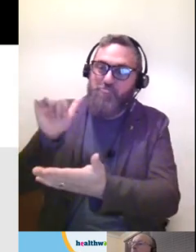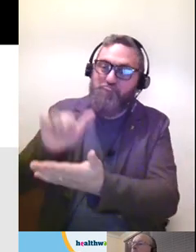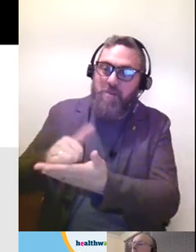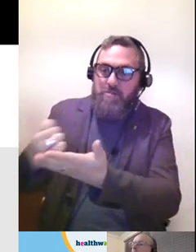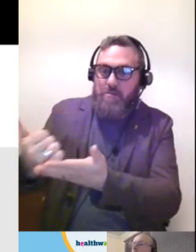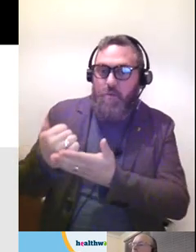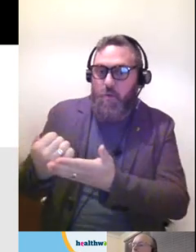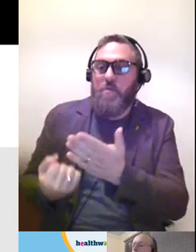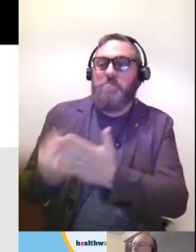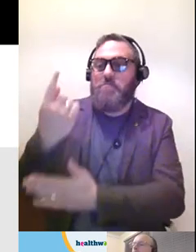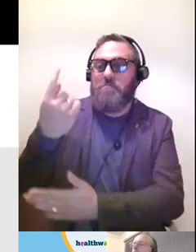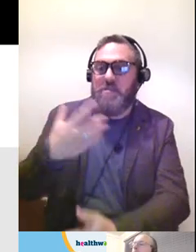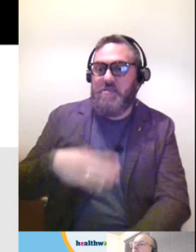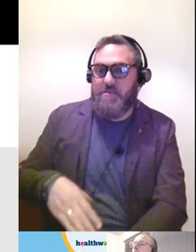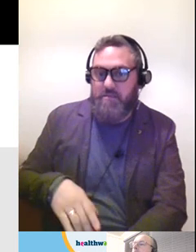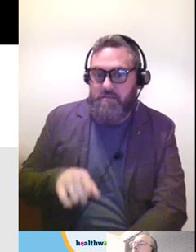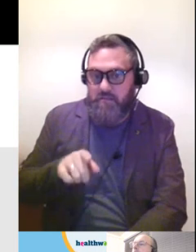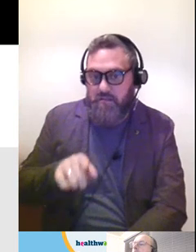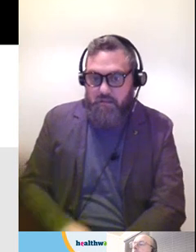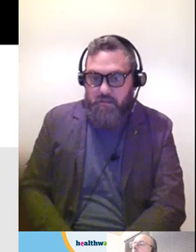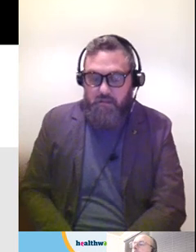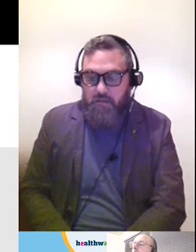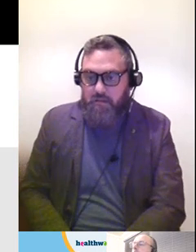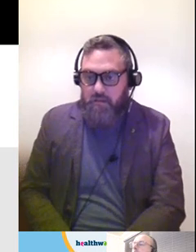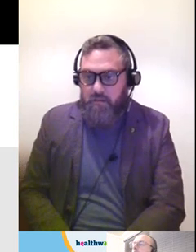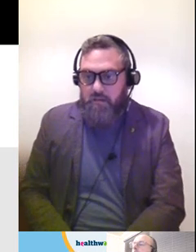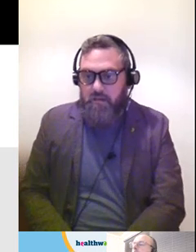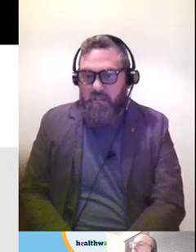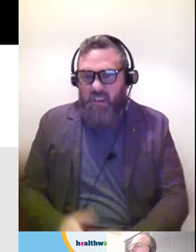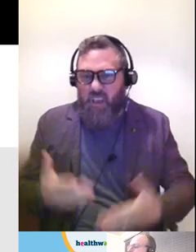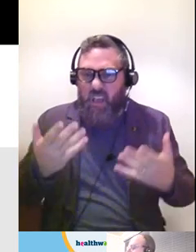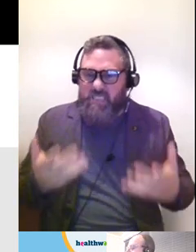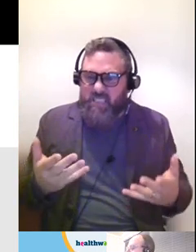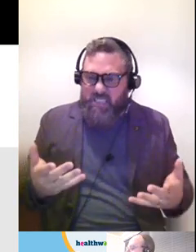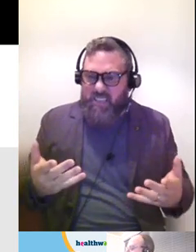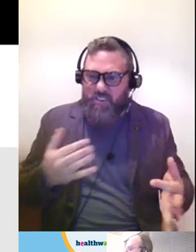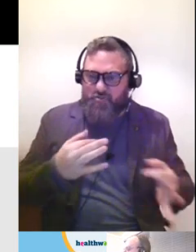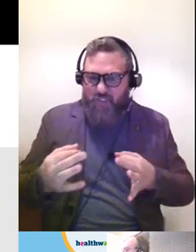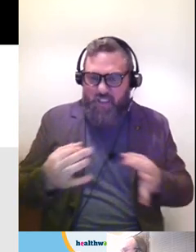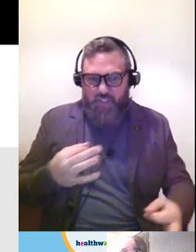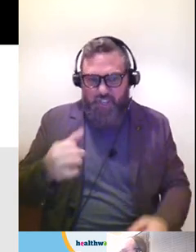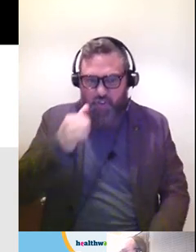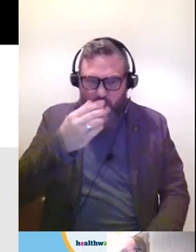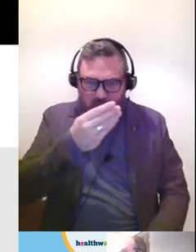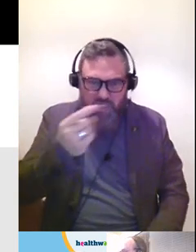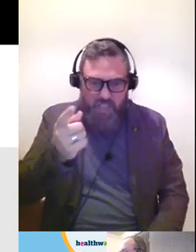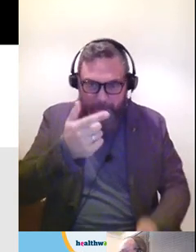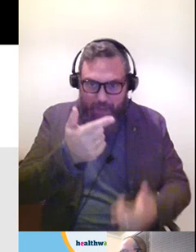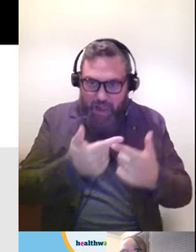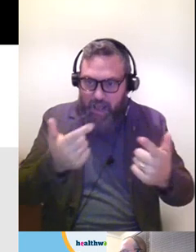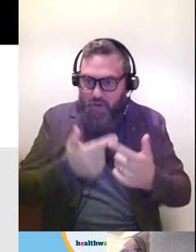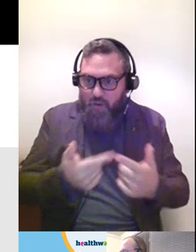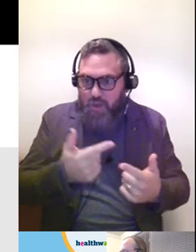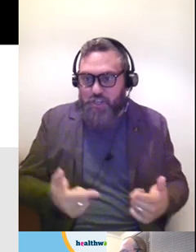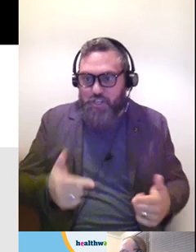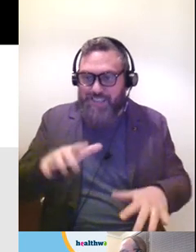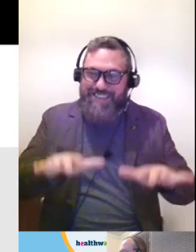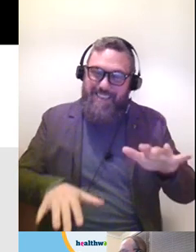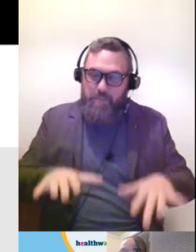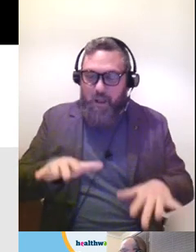it. For those of you that have read some of the existing health and wellbeing strategies, you might recognize some of the language there is very similar to